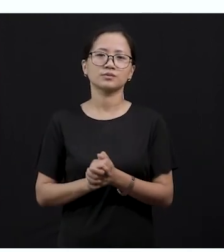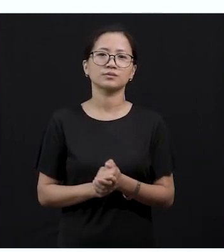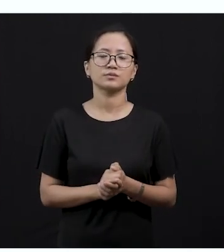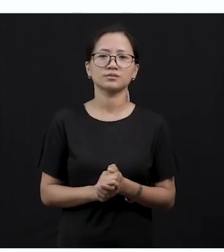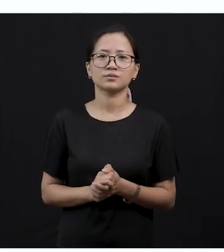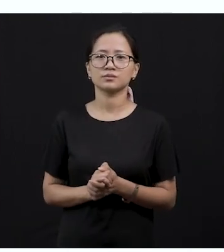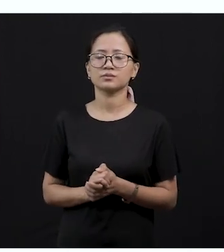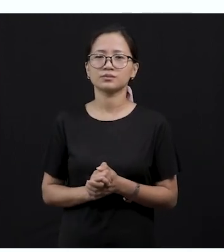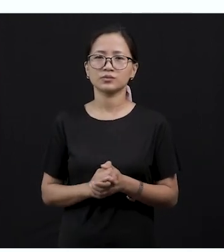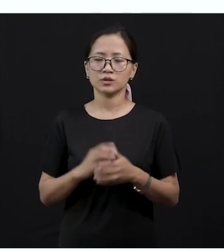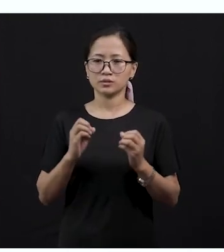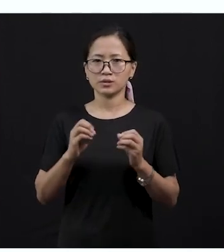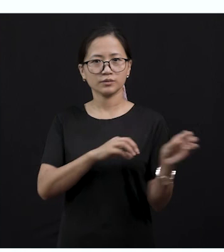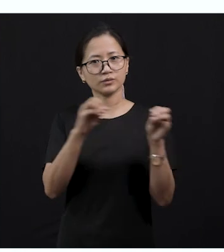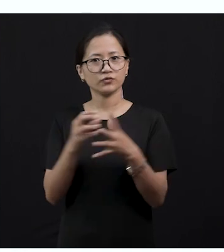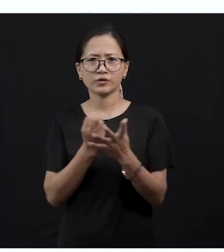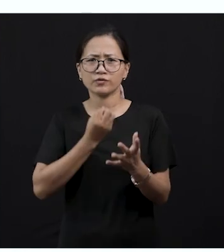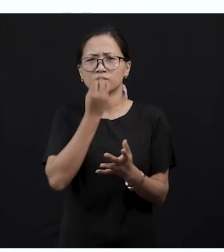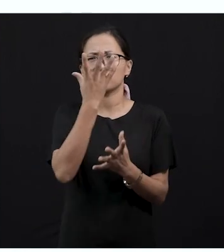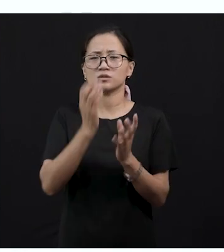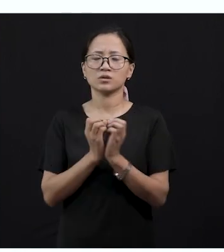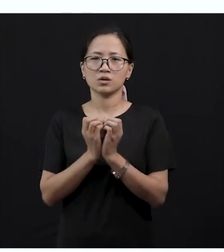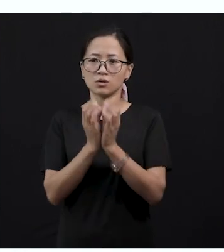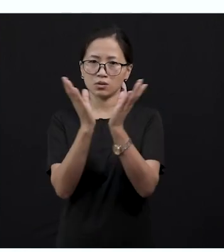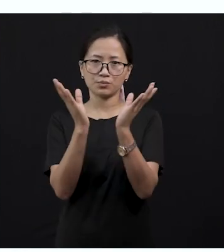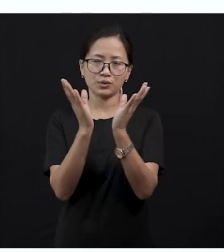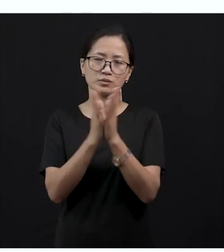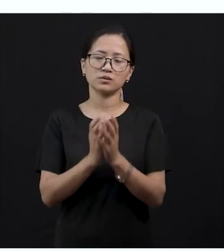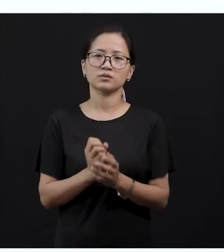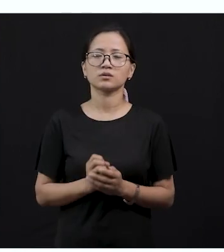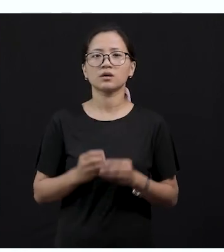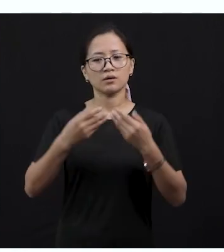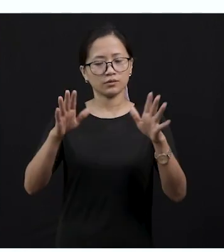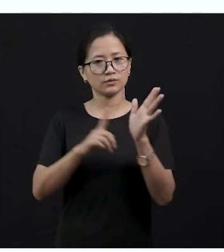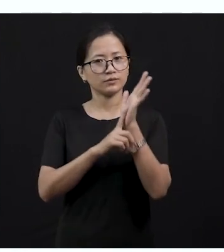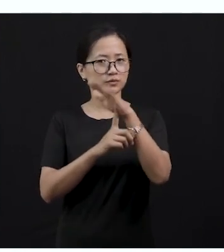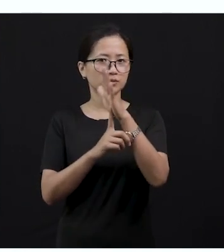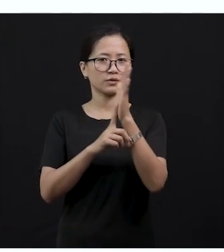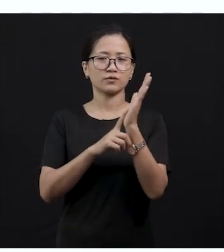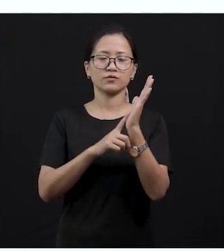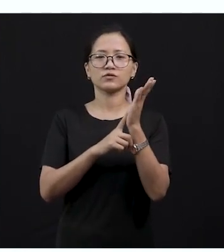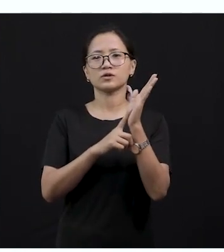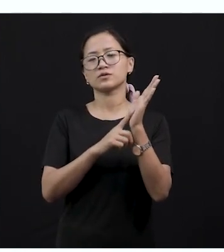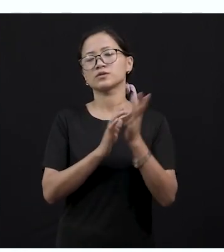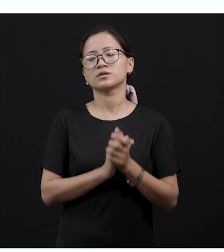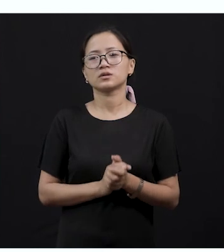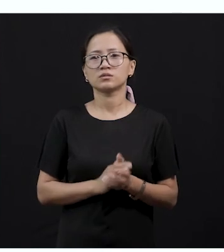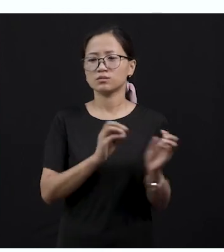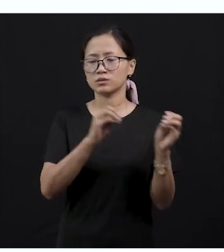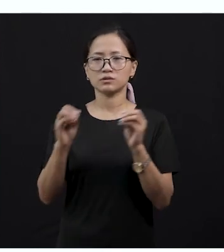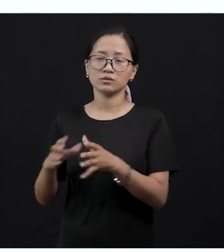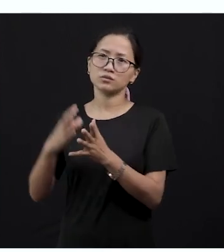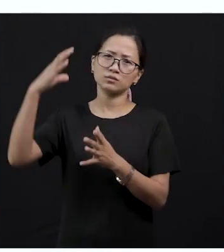another, but they can move their flowers, okay? Open up the flowers, close it, open up leaves and close it. Movement of the flower according